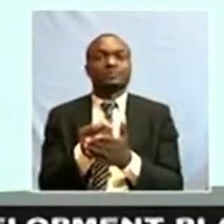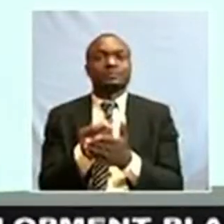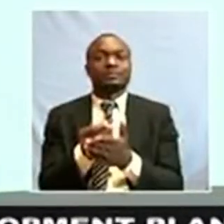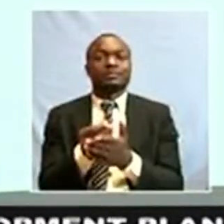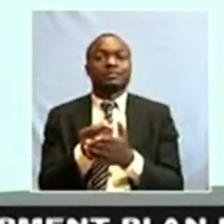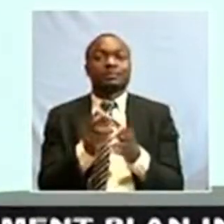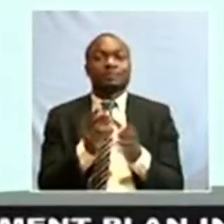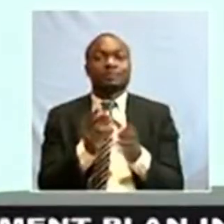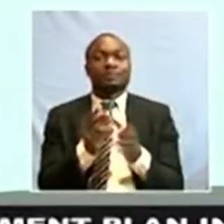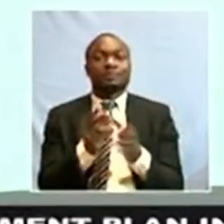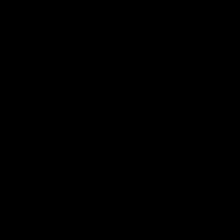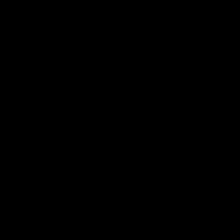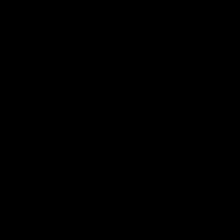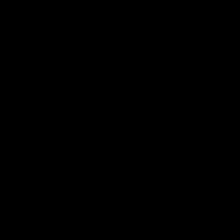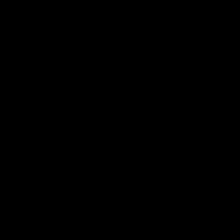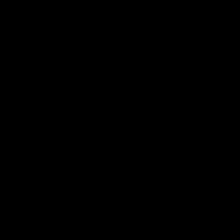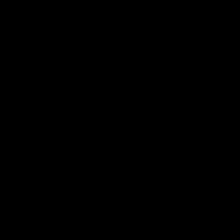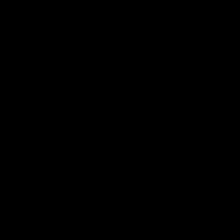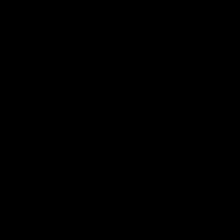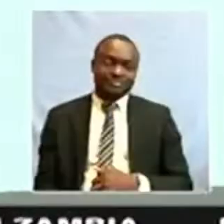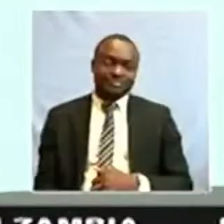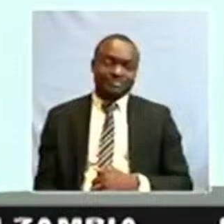mention the figure.